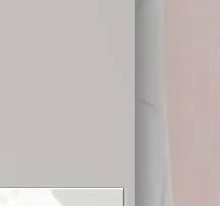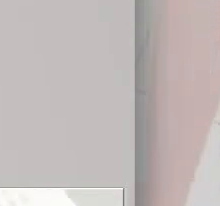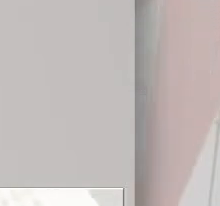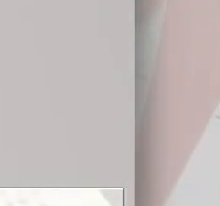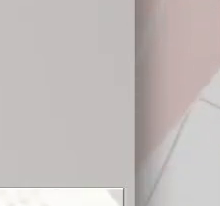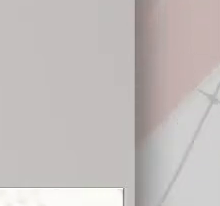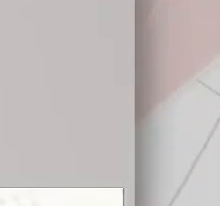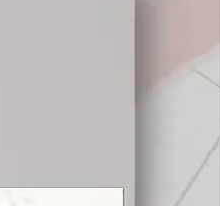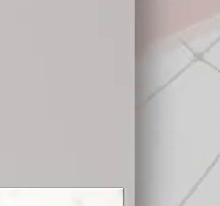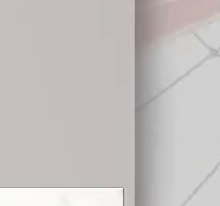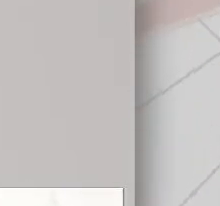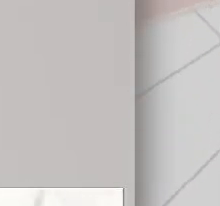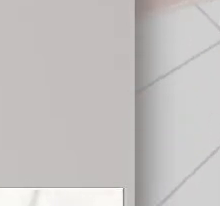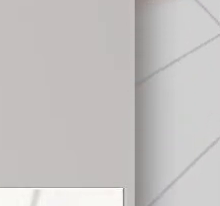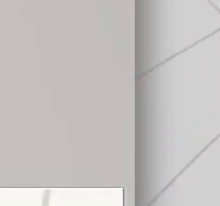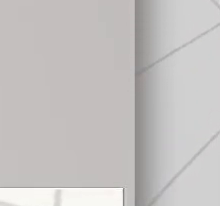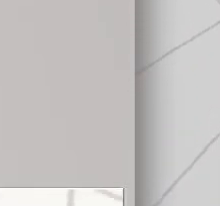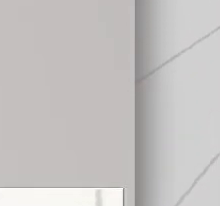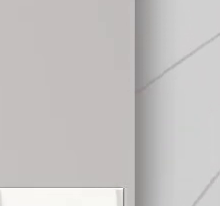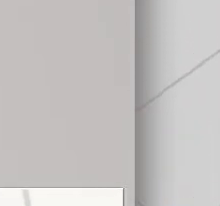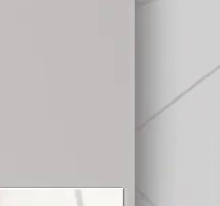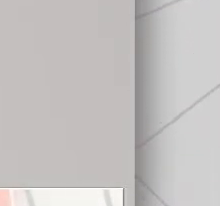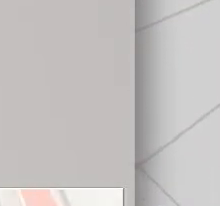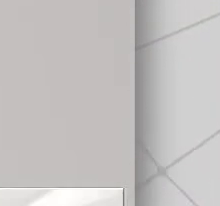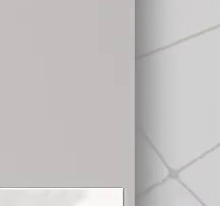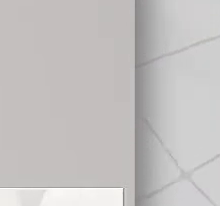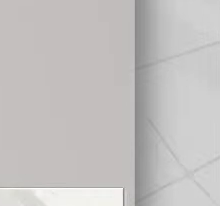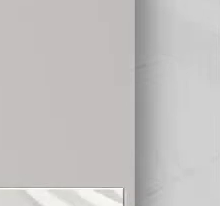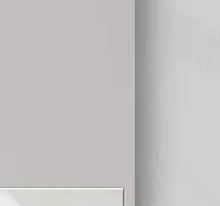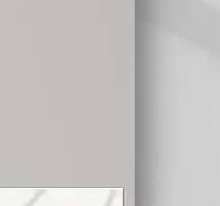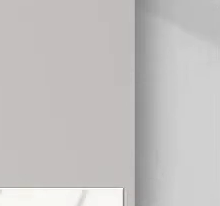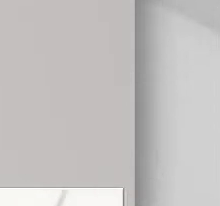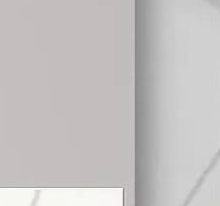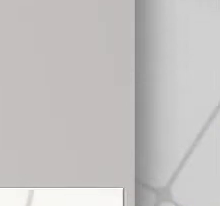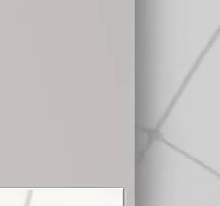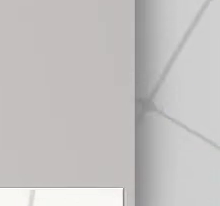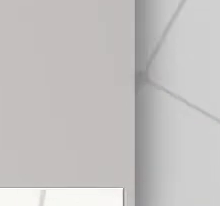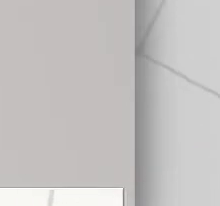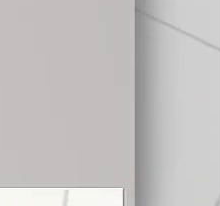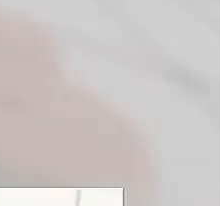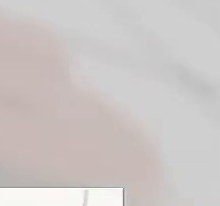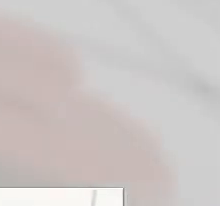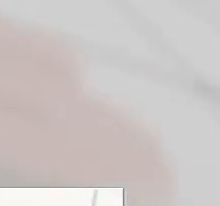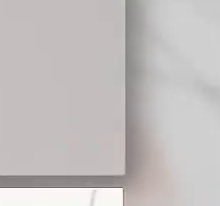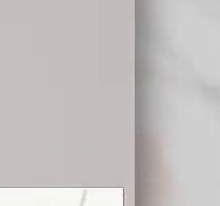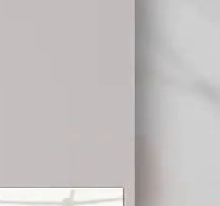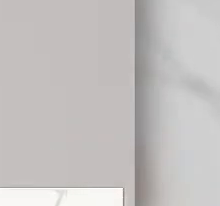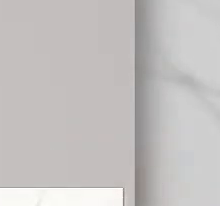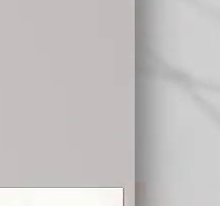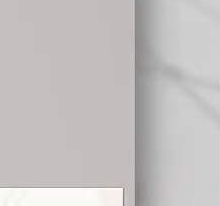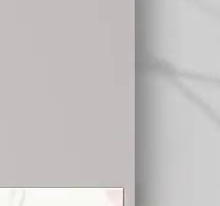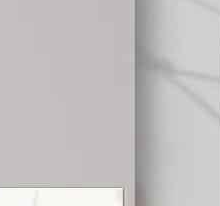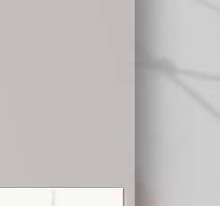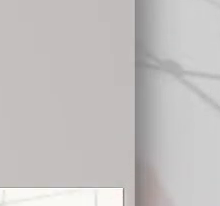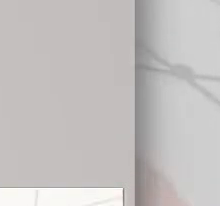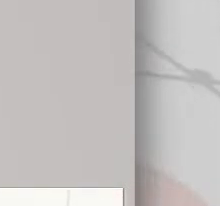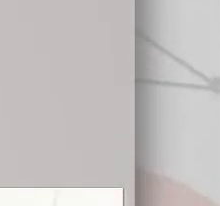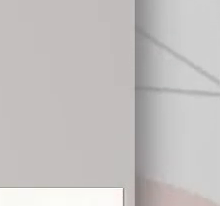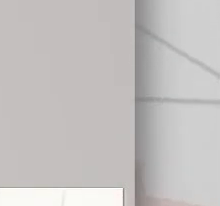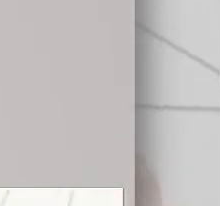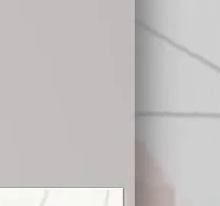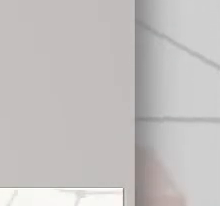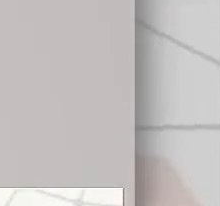rather for believing, that the cabinet secretary has committed a crime under the national or international law, or for